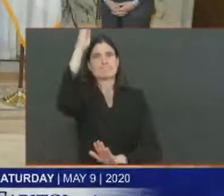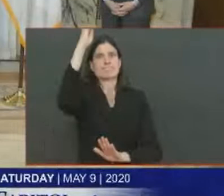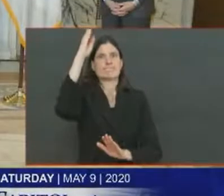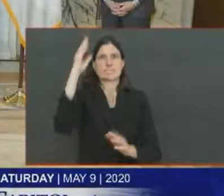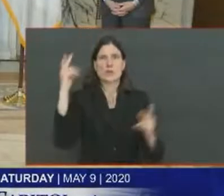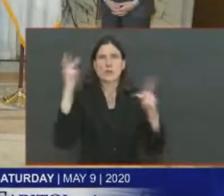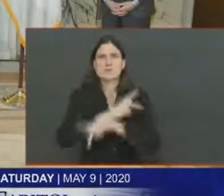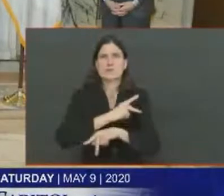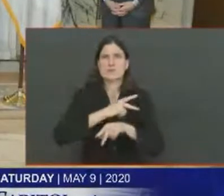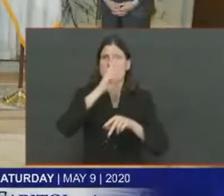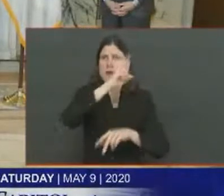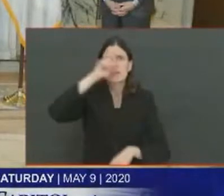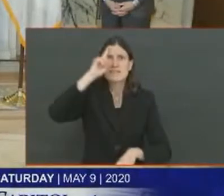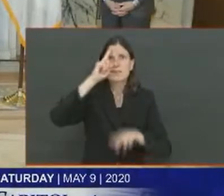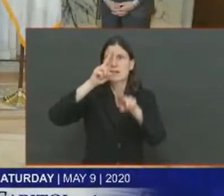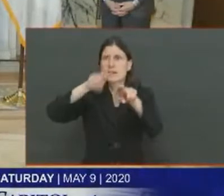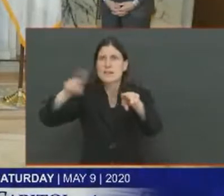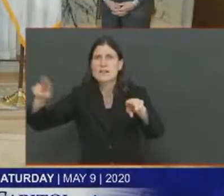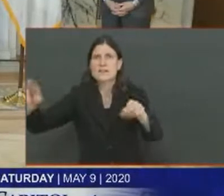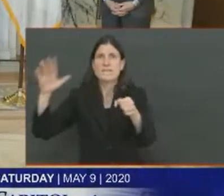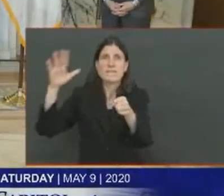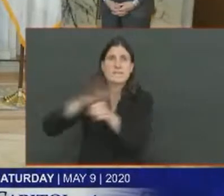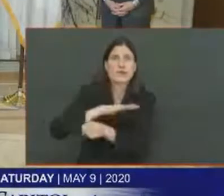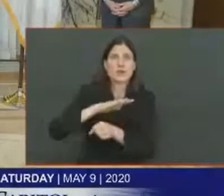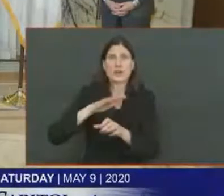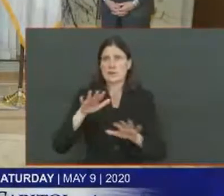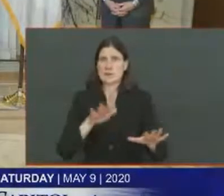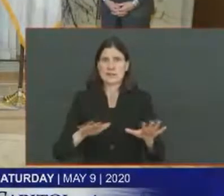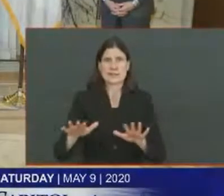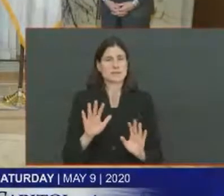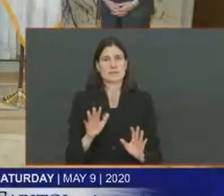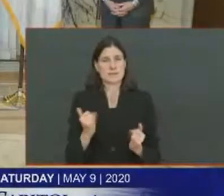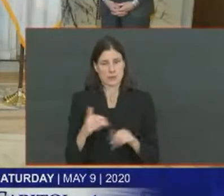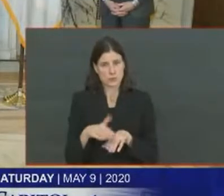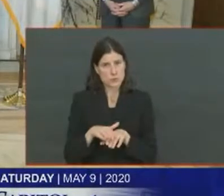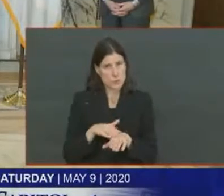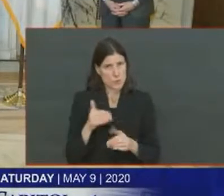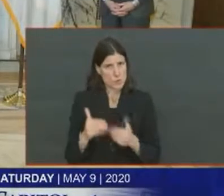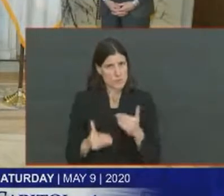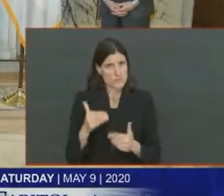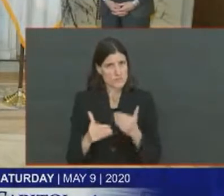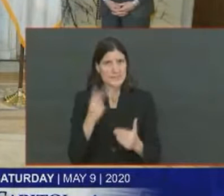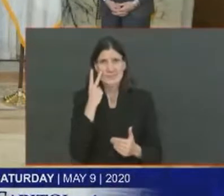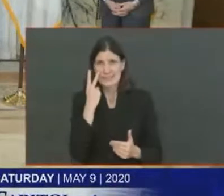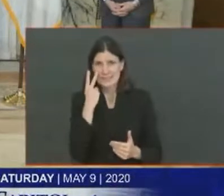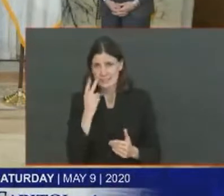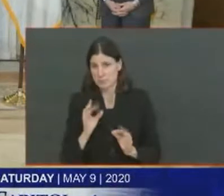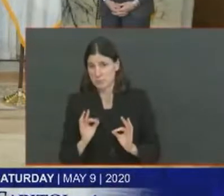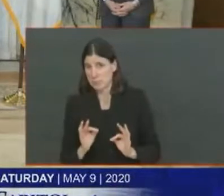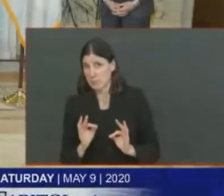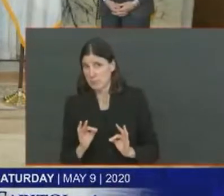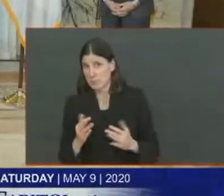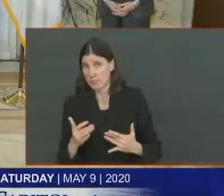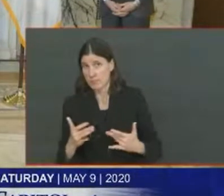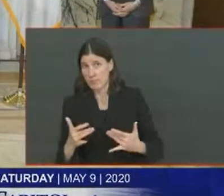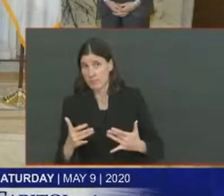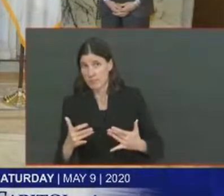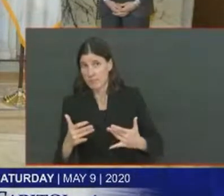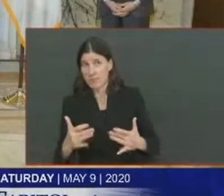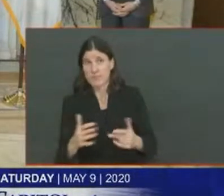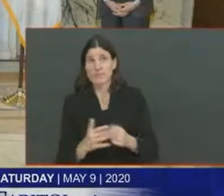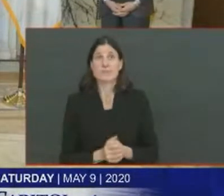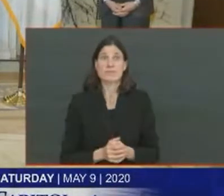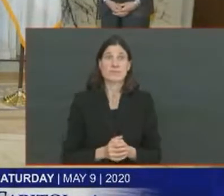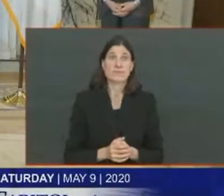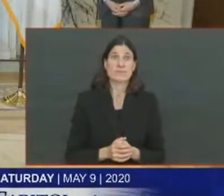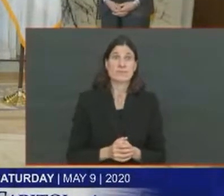steady, to test our systems. You know, you just heard from Dr. Nicole Alexander Scott. That's going to happen. We will see outbreaks